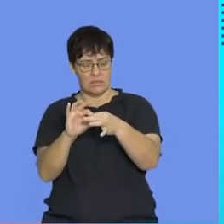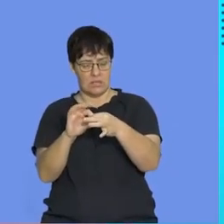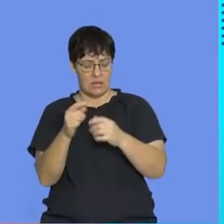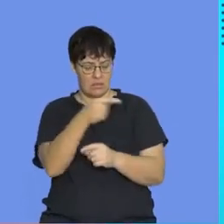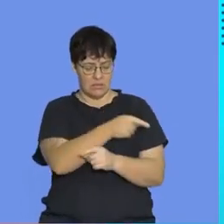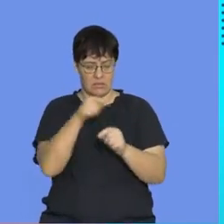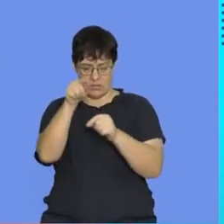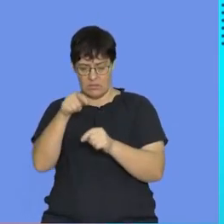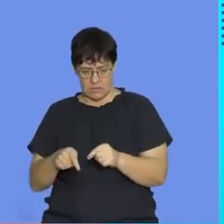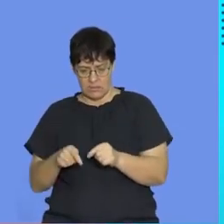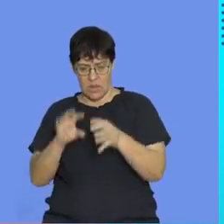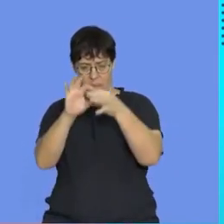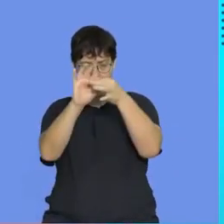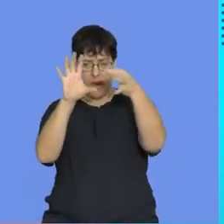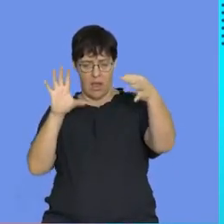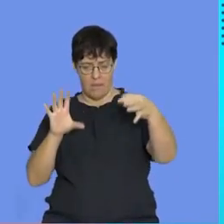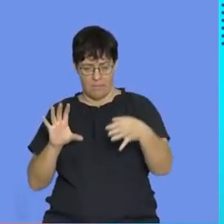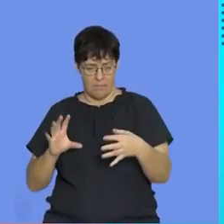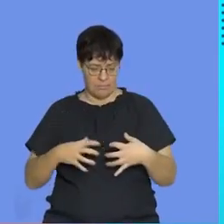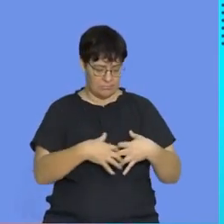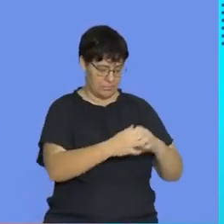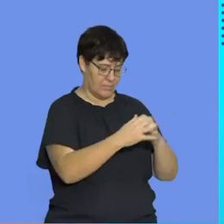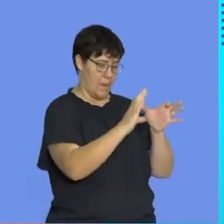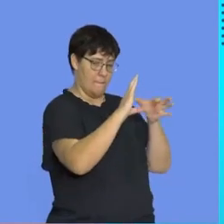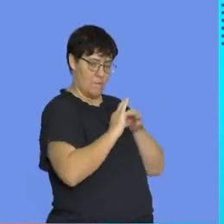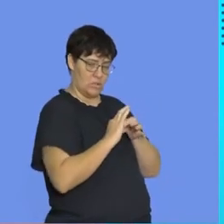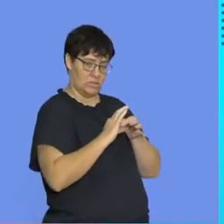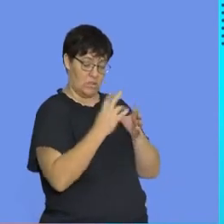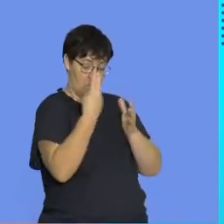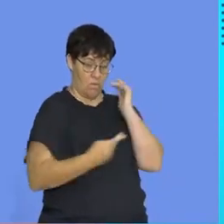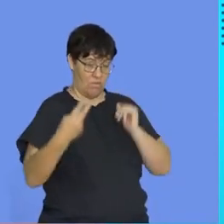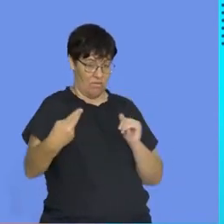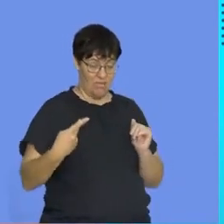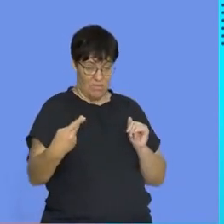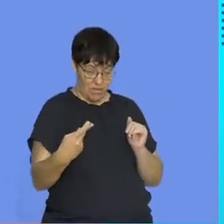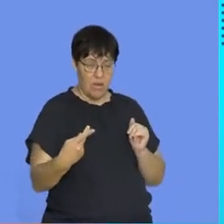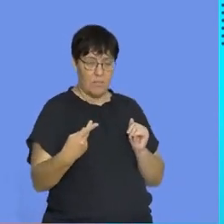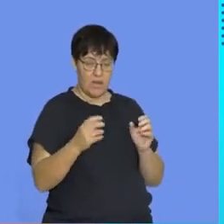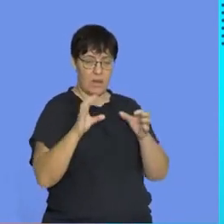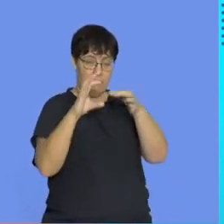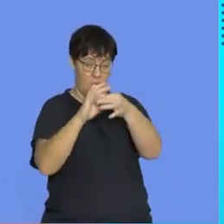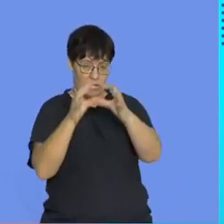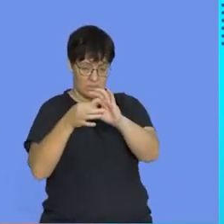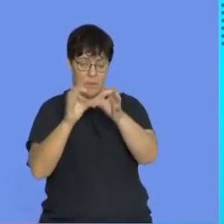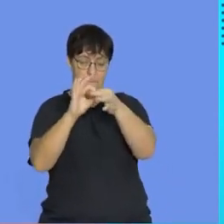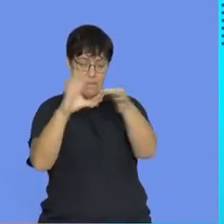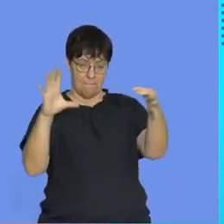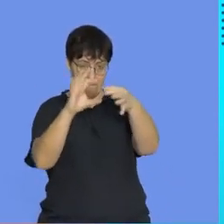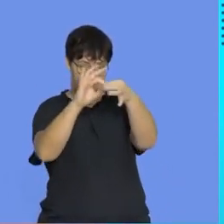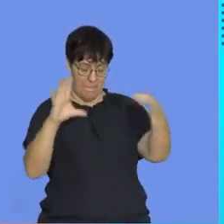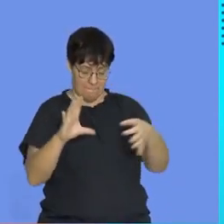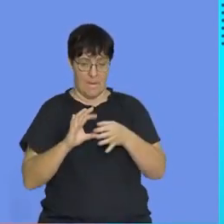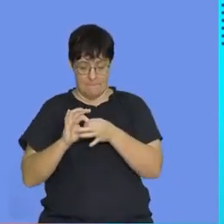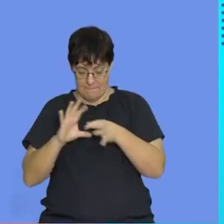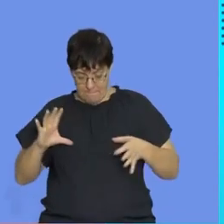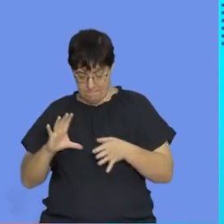end we get, new substances, what's supposed to happen is that the existing bonds needs to be broken. So it could